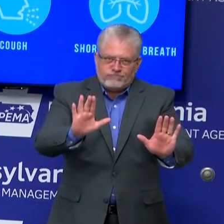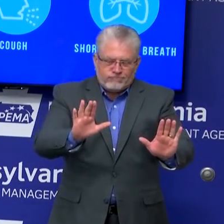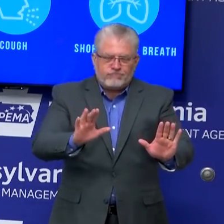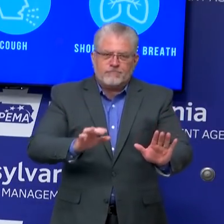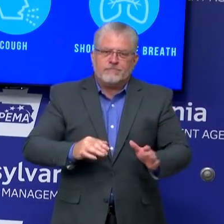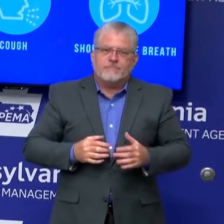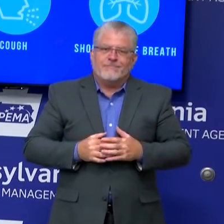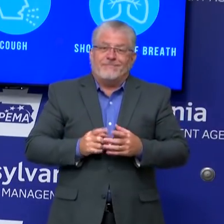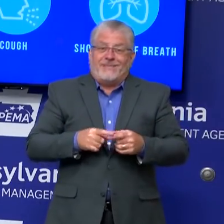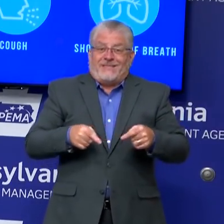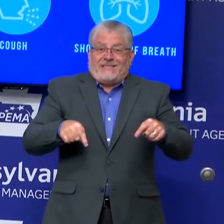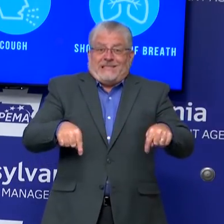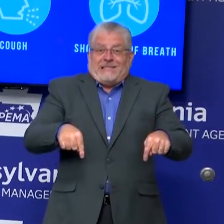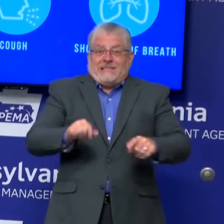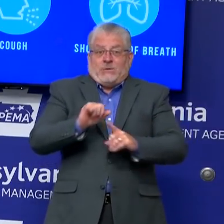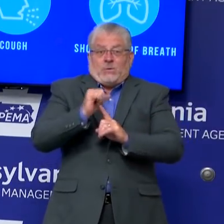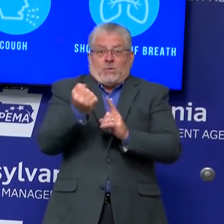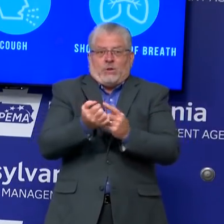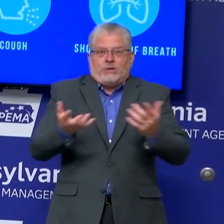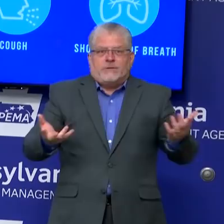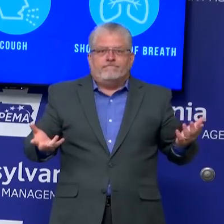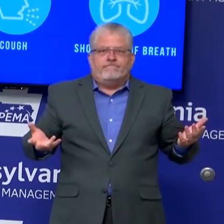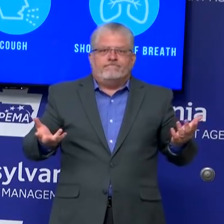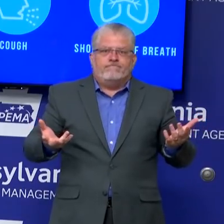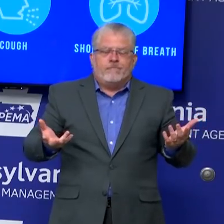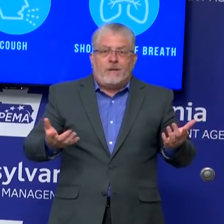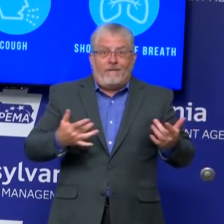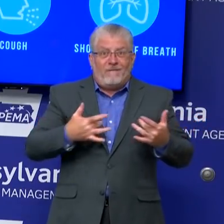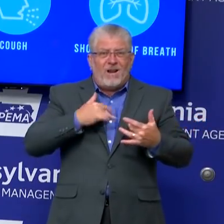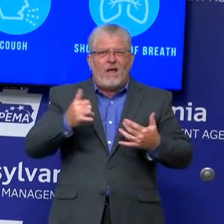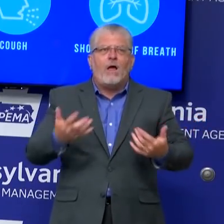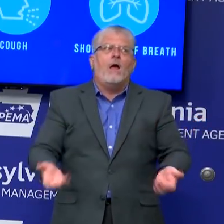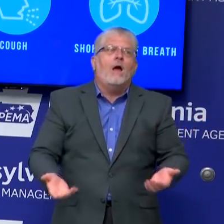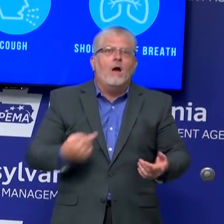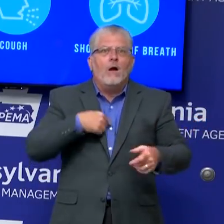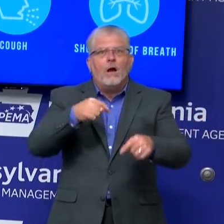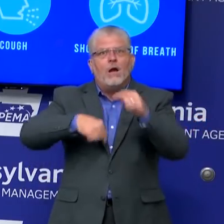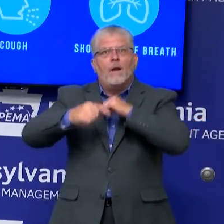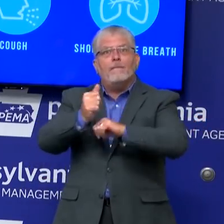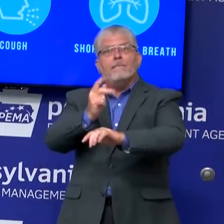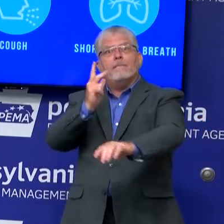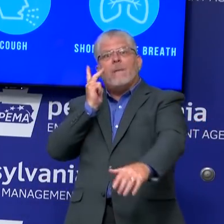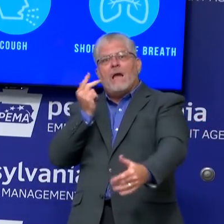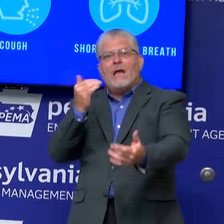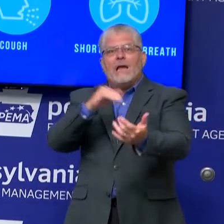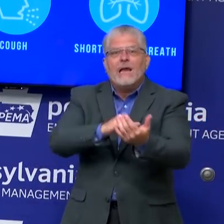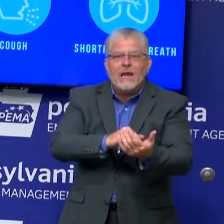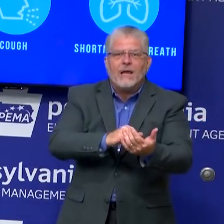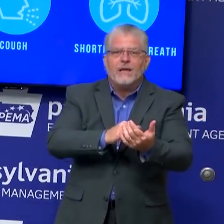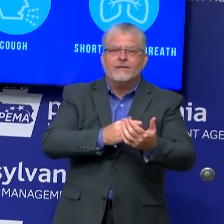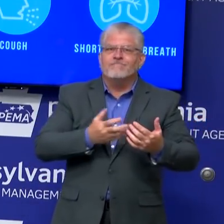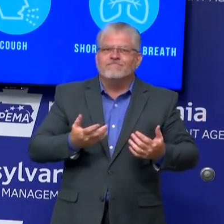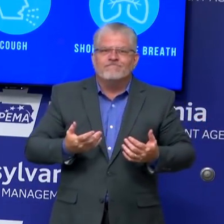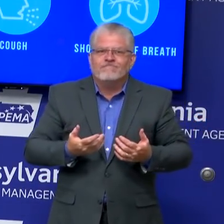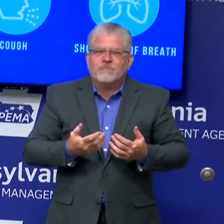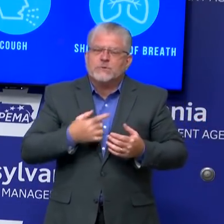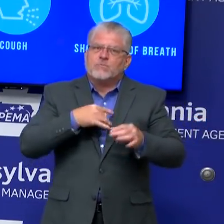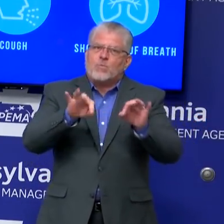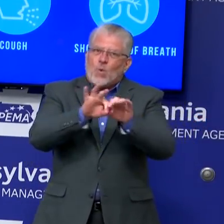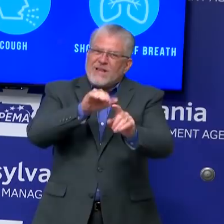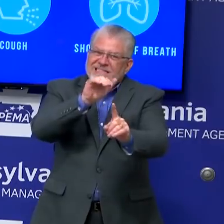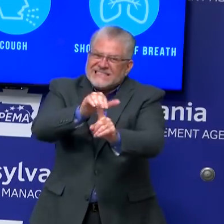have to do. It may feel like a step backwards, but it isn't. It's just a reminder that we need to get back on the course of mask wearing,